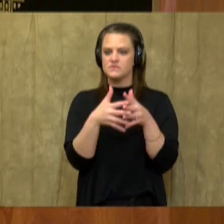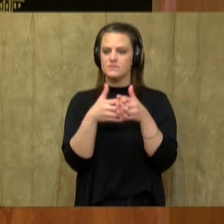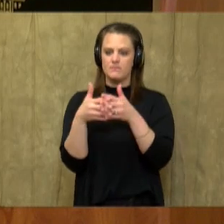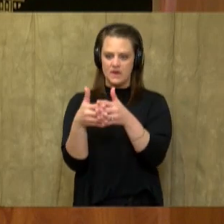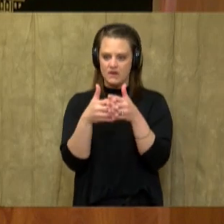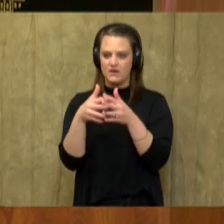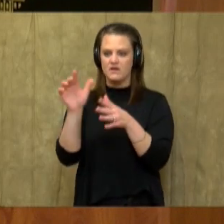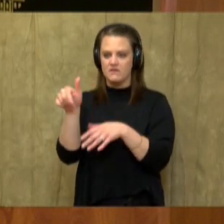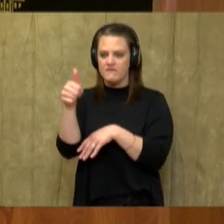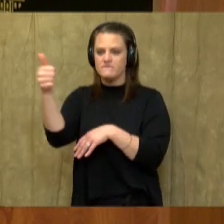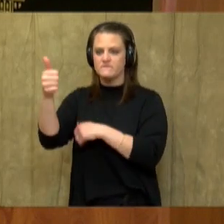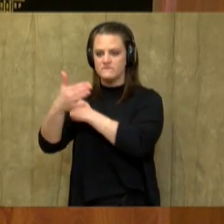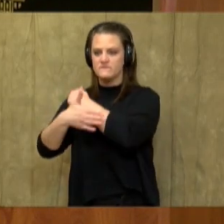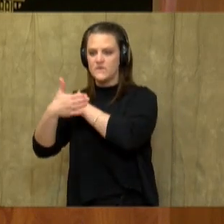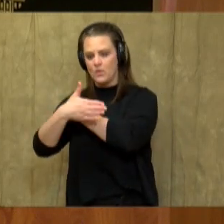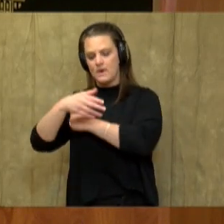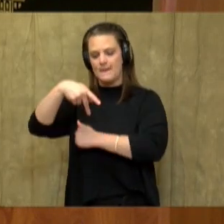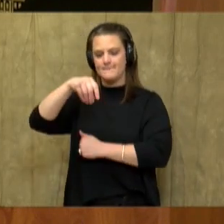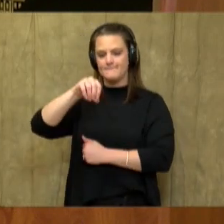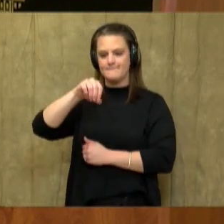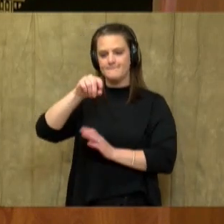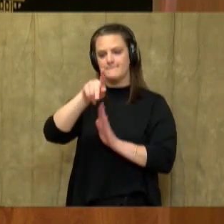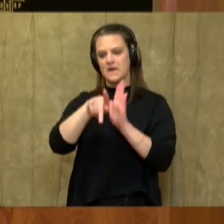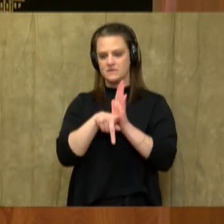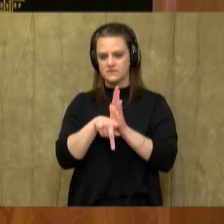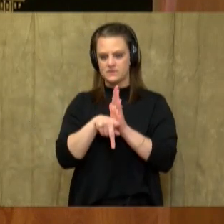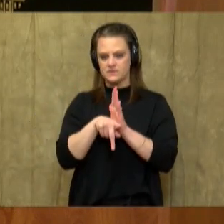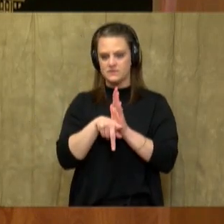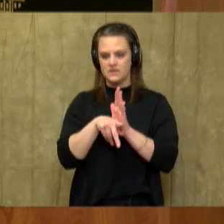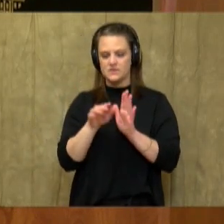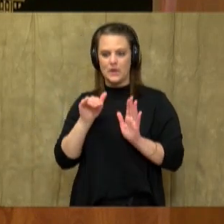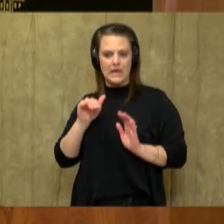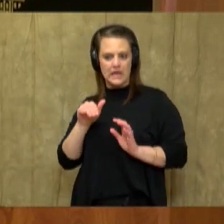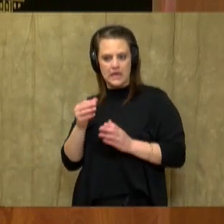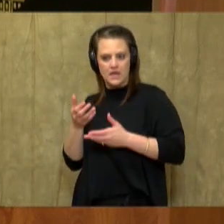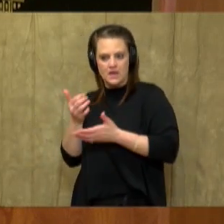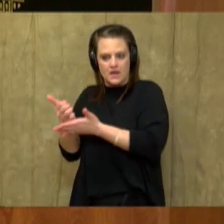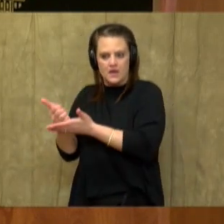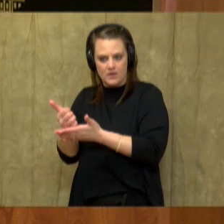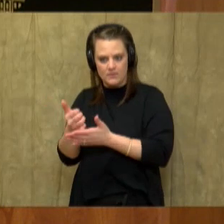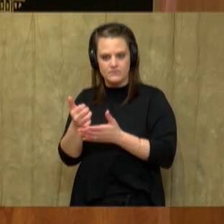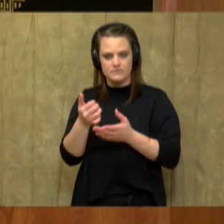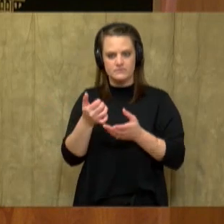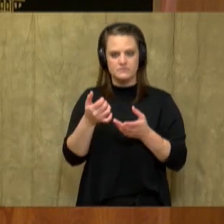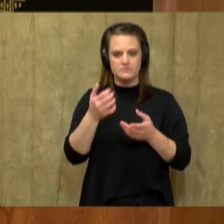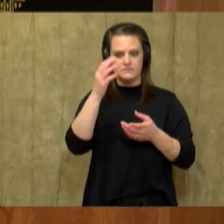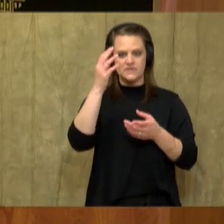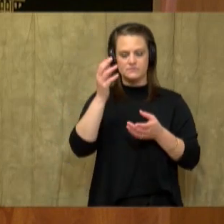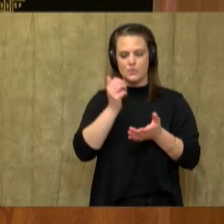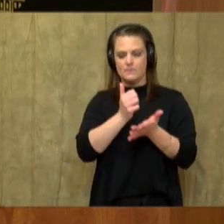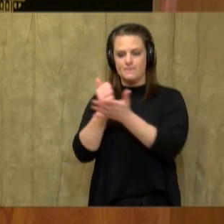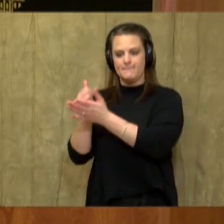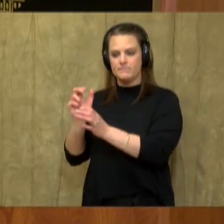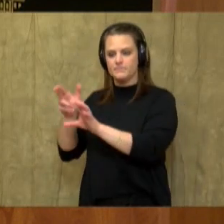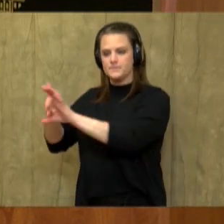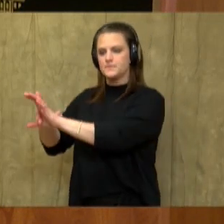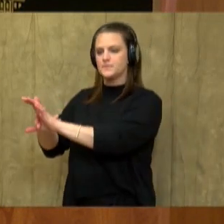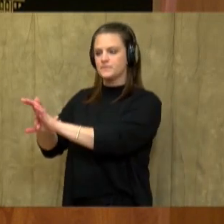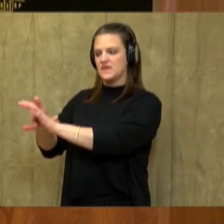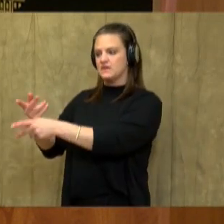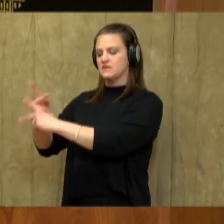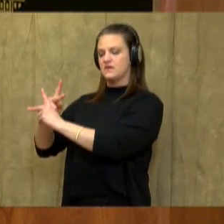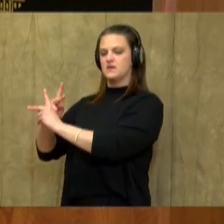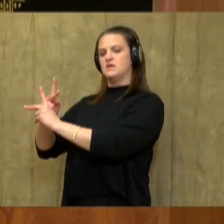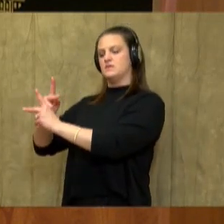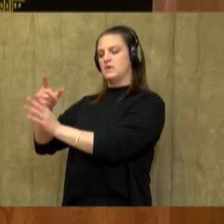War? A hint is that this policy got us involved in Korea and Vietnam to keep communism from spreading. So again, what term